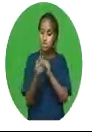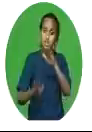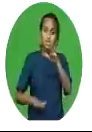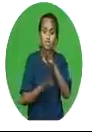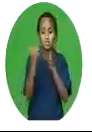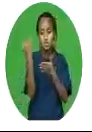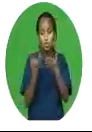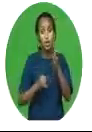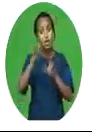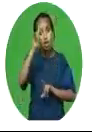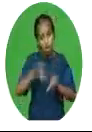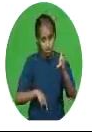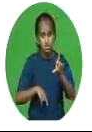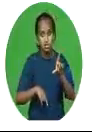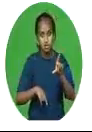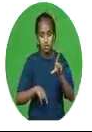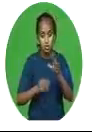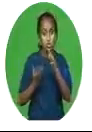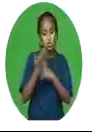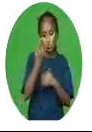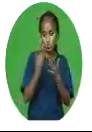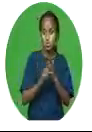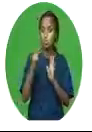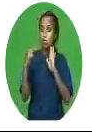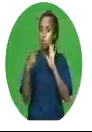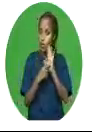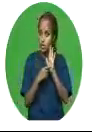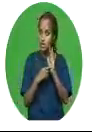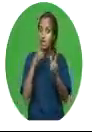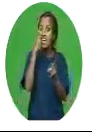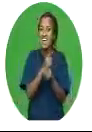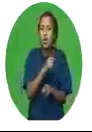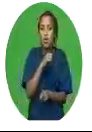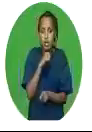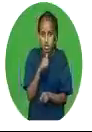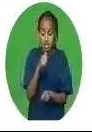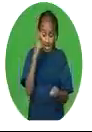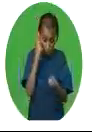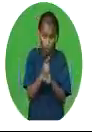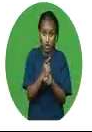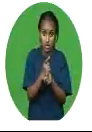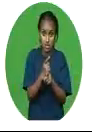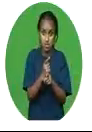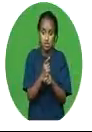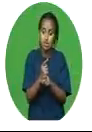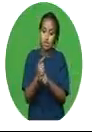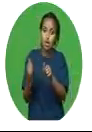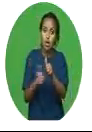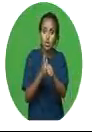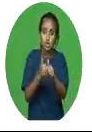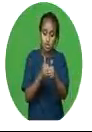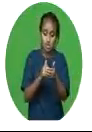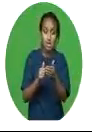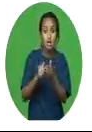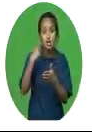drawing a line or lines through these points in correct order. The resulting line of intersection